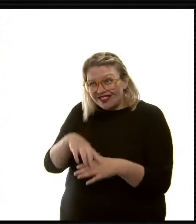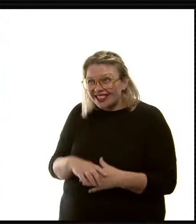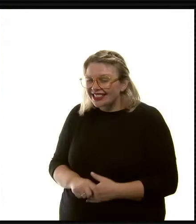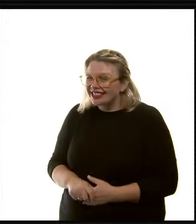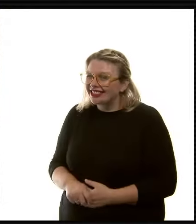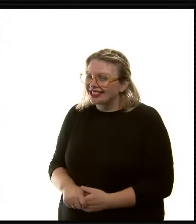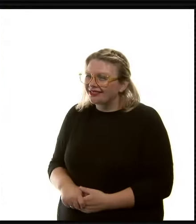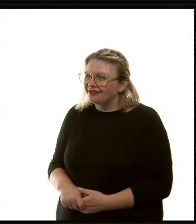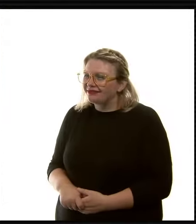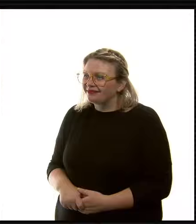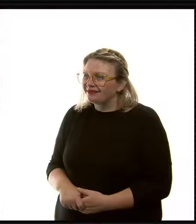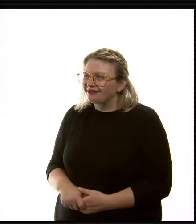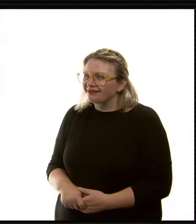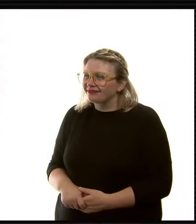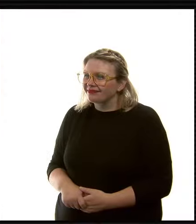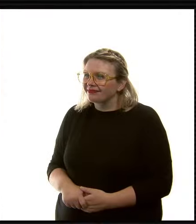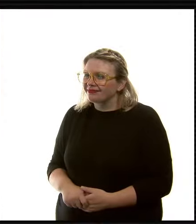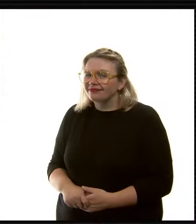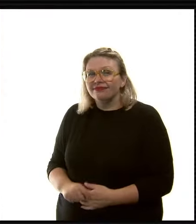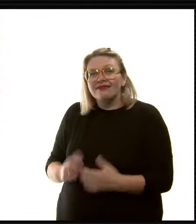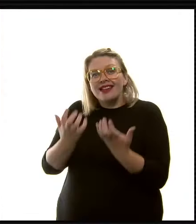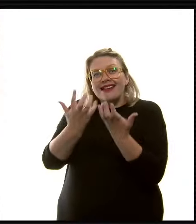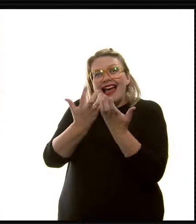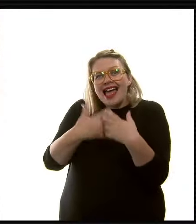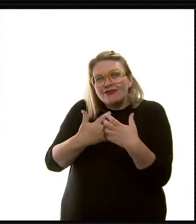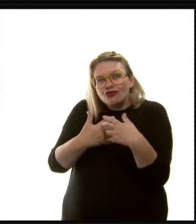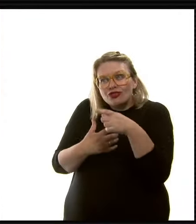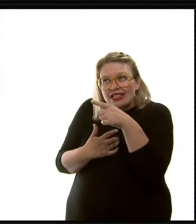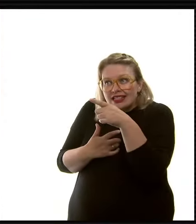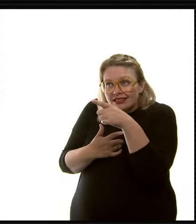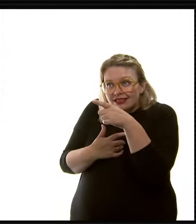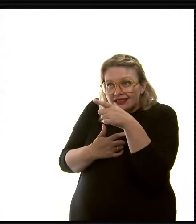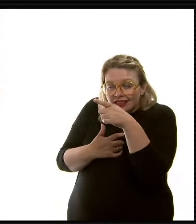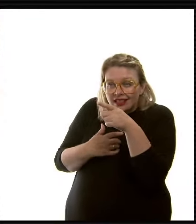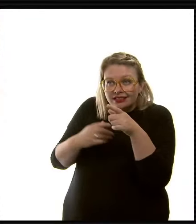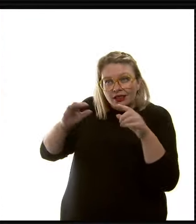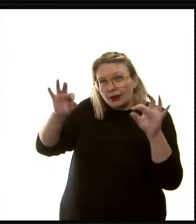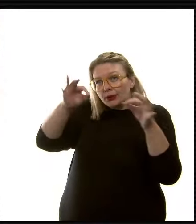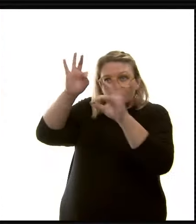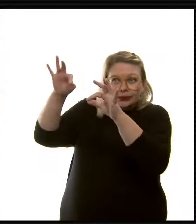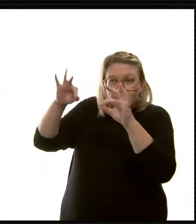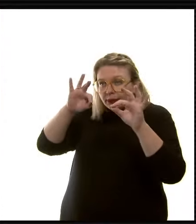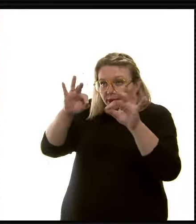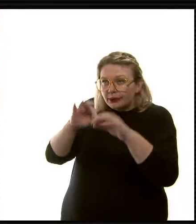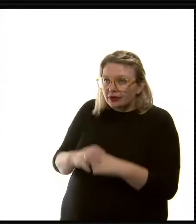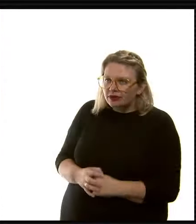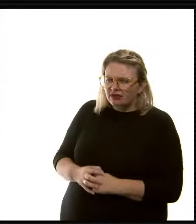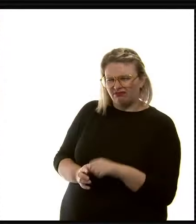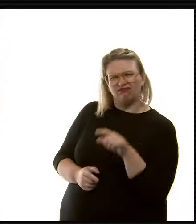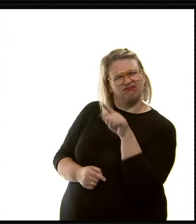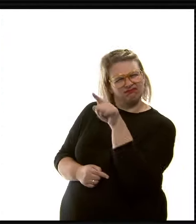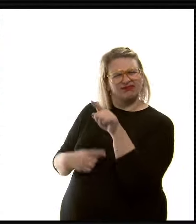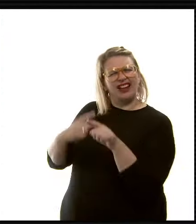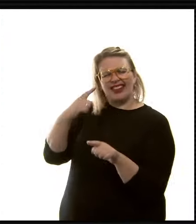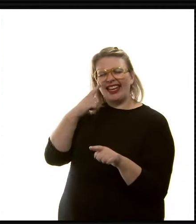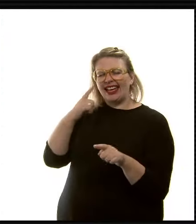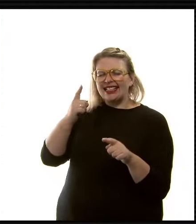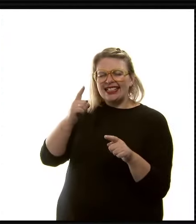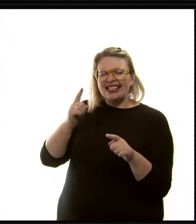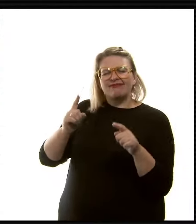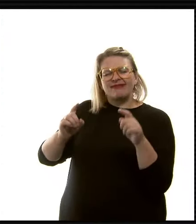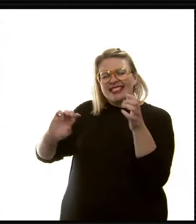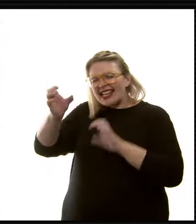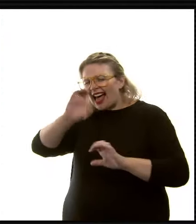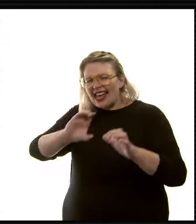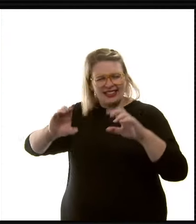on. We have the engines that can pop off, single-person speeders. I would like to say they're for scientific exploration. They go out and then they get a